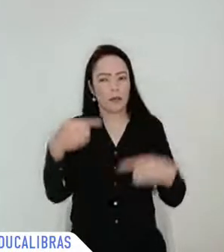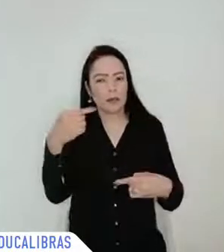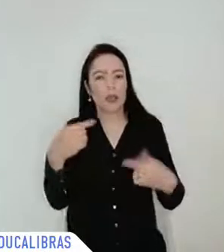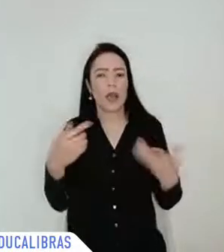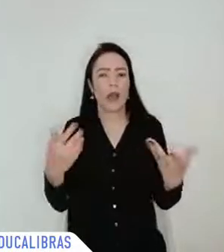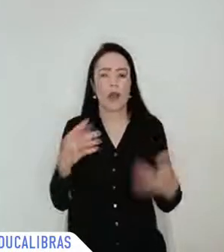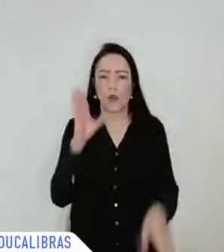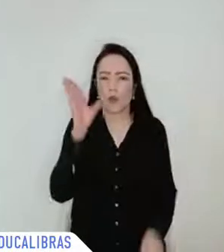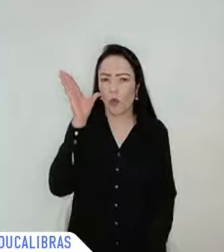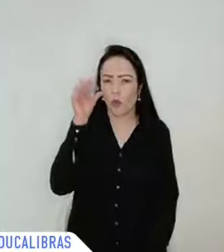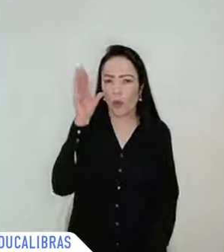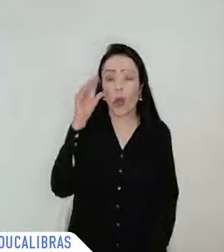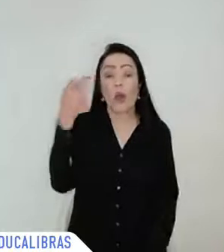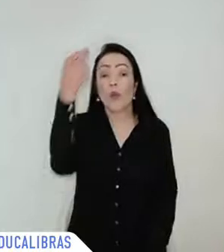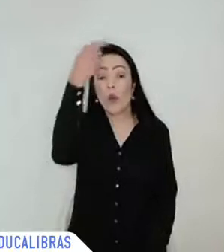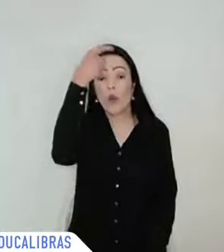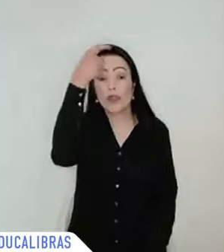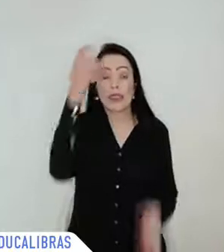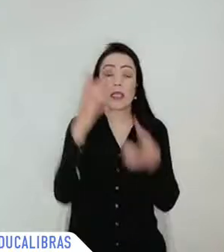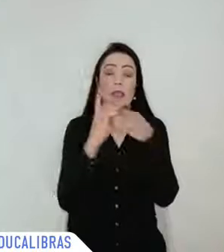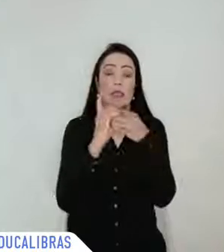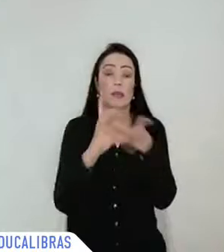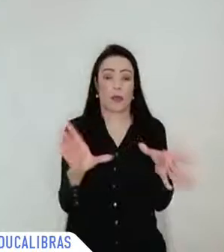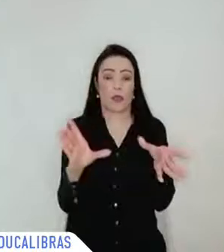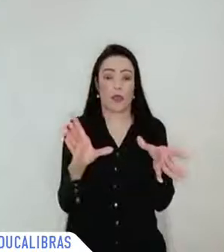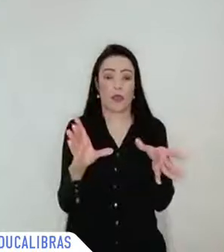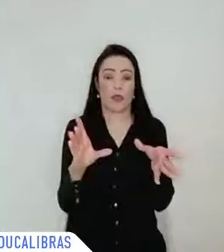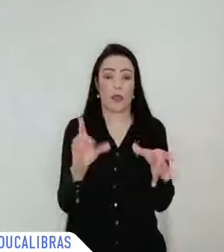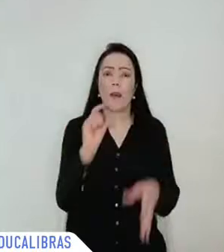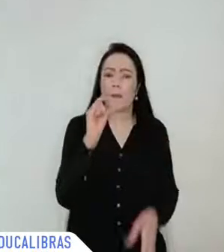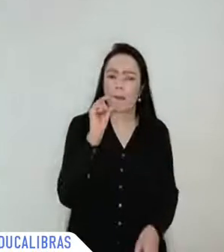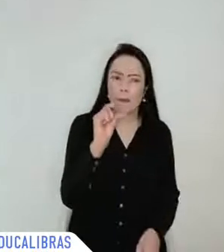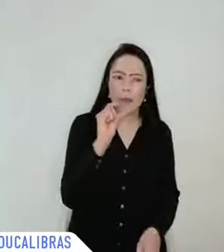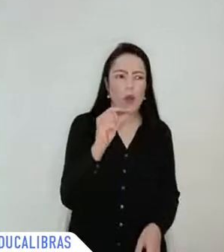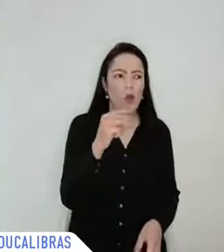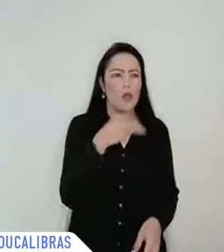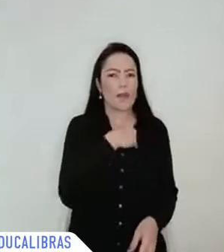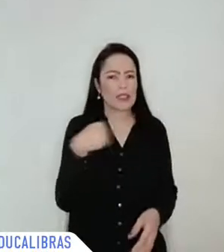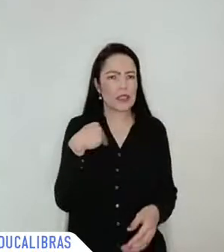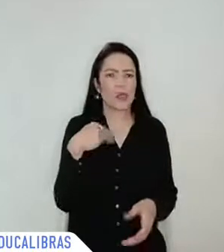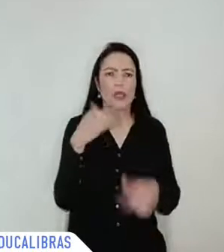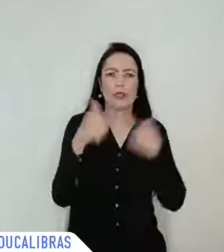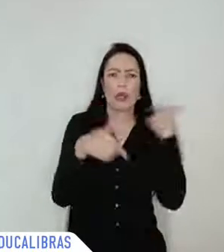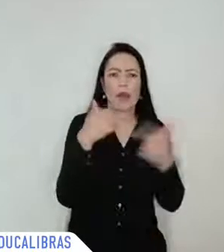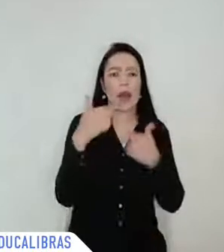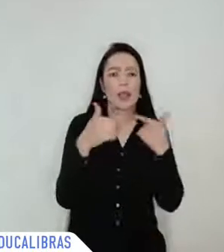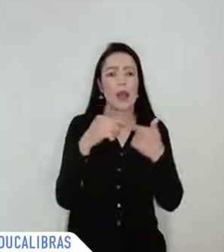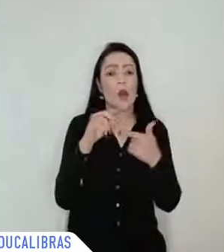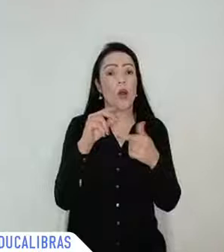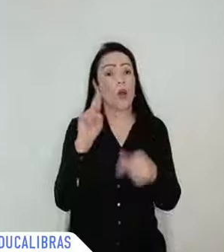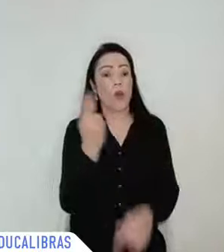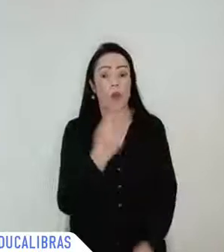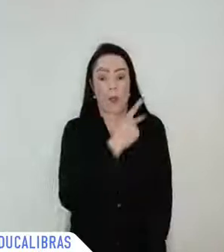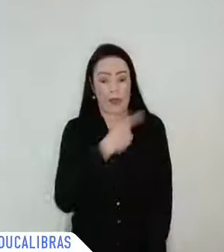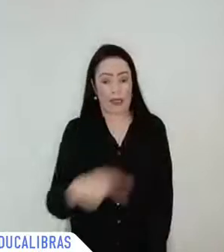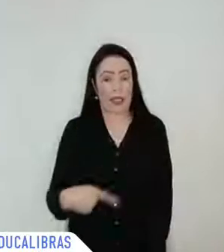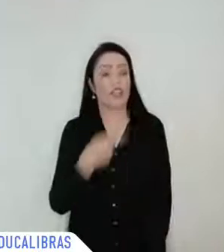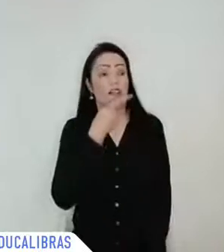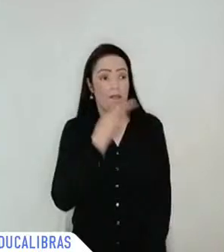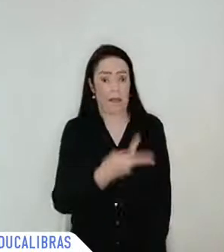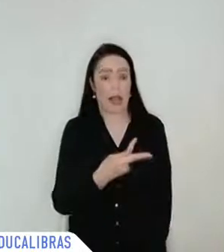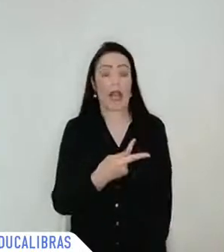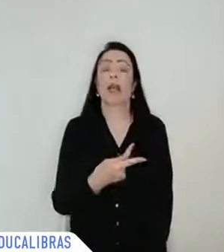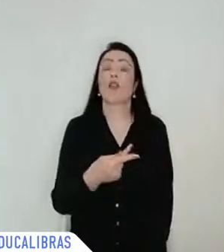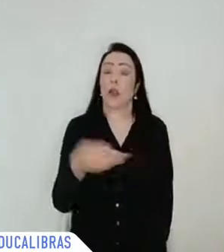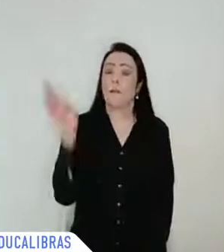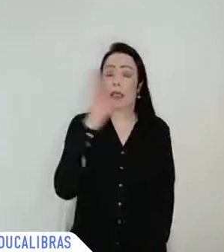politics. And then a dispute arises, which is about the concept of democracy. Not a few